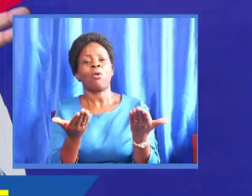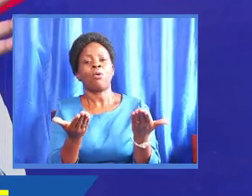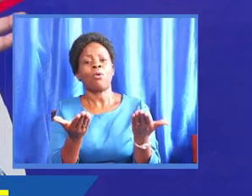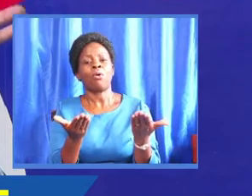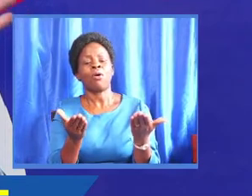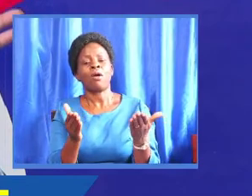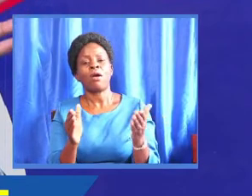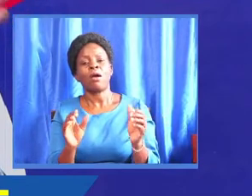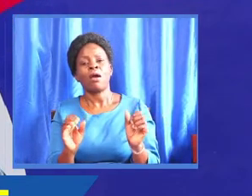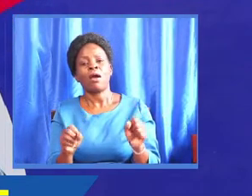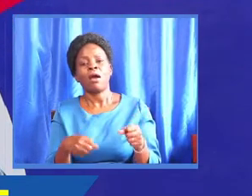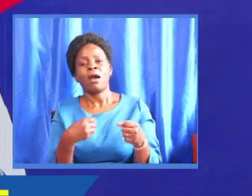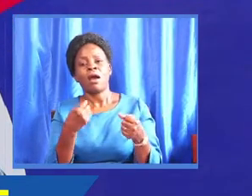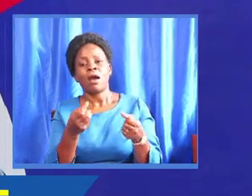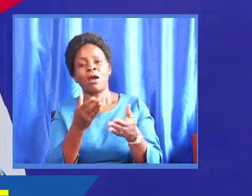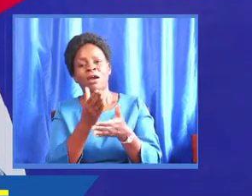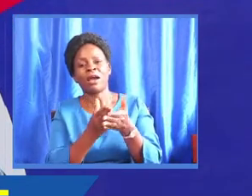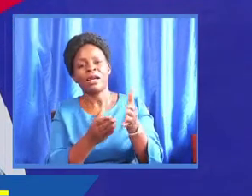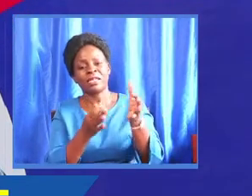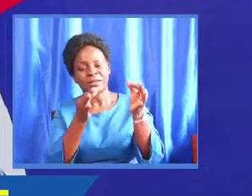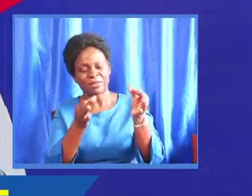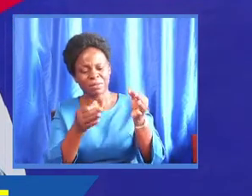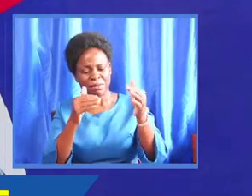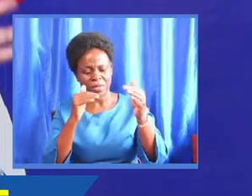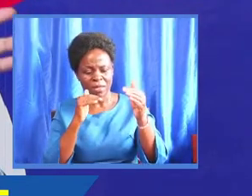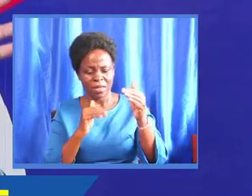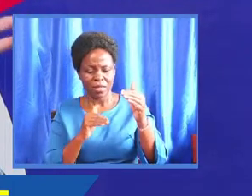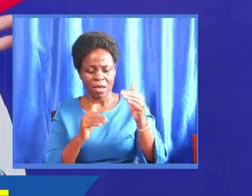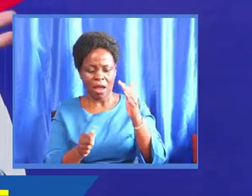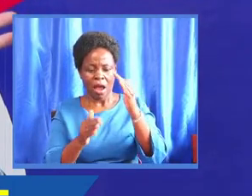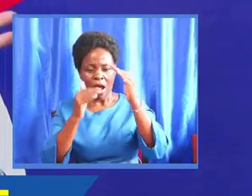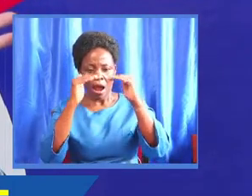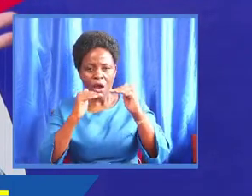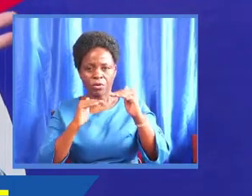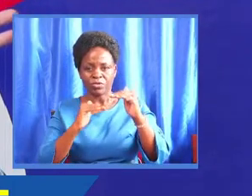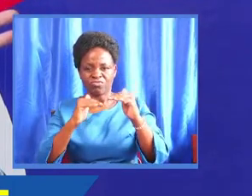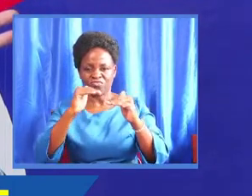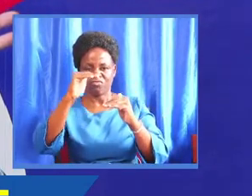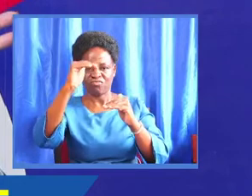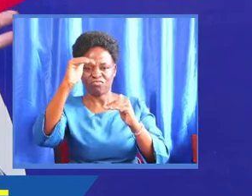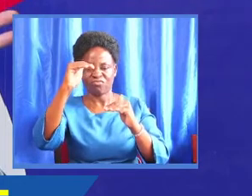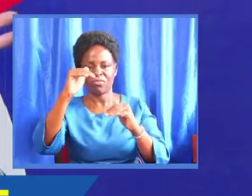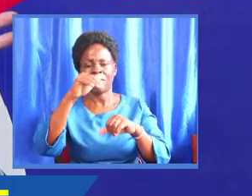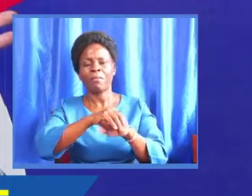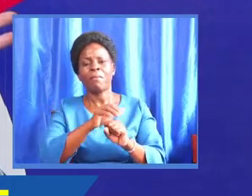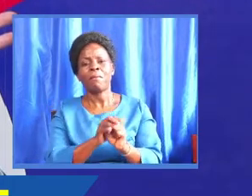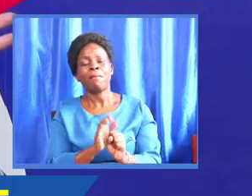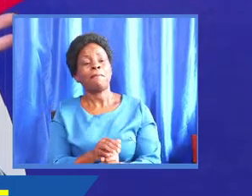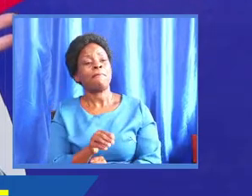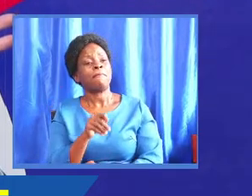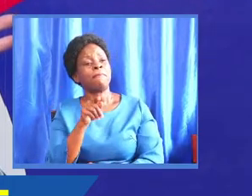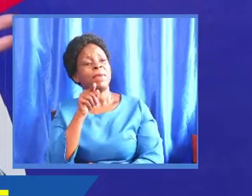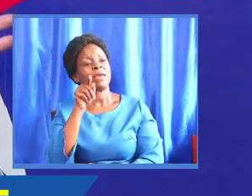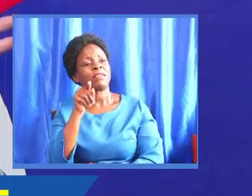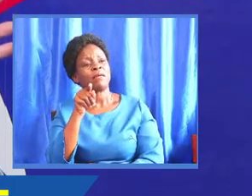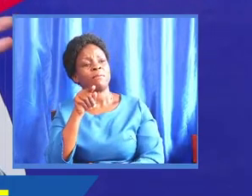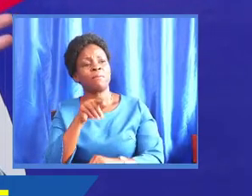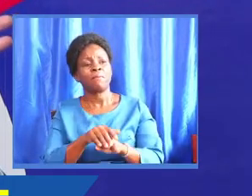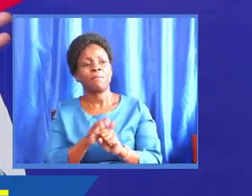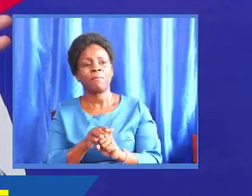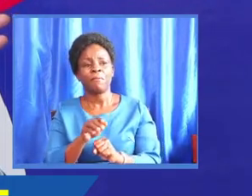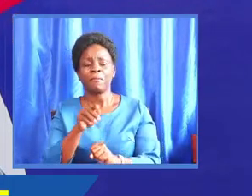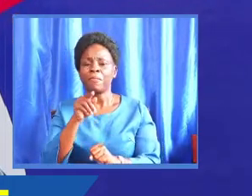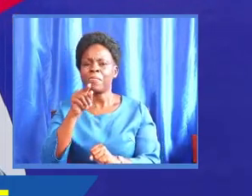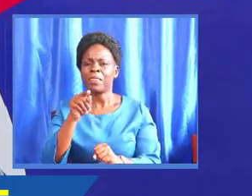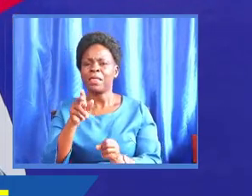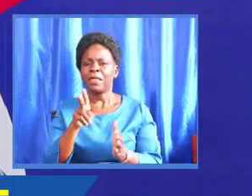how can they come with a product, an apartment, which will, you know, which would make them the repayment